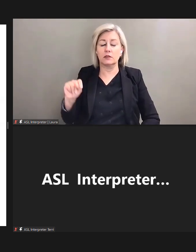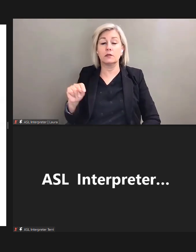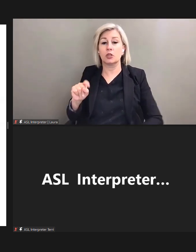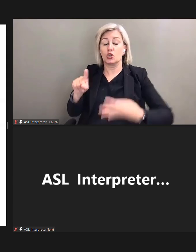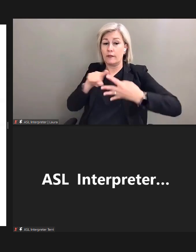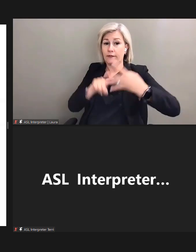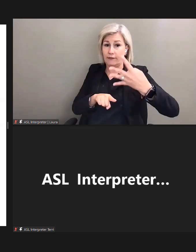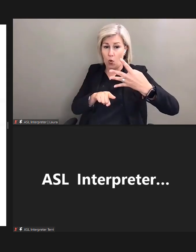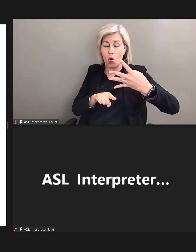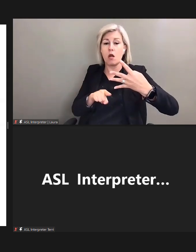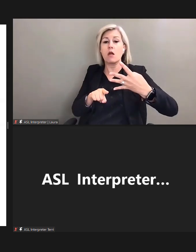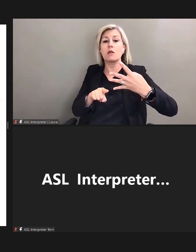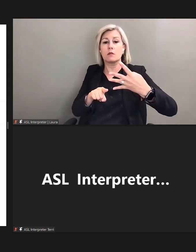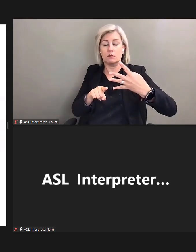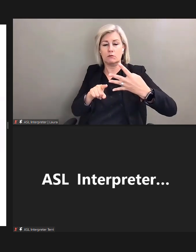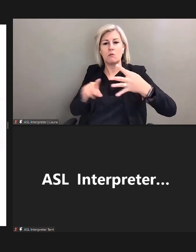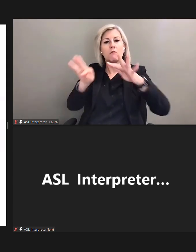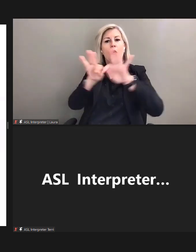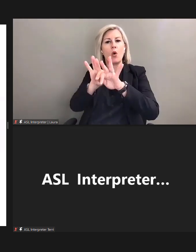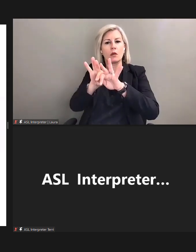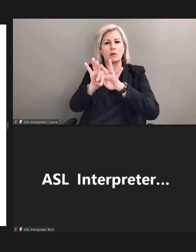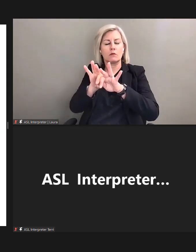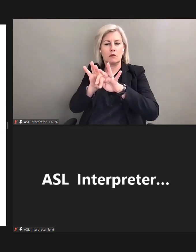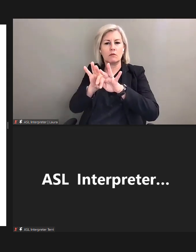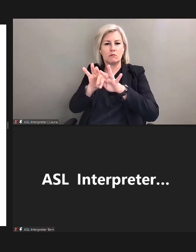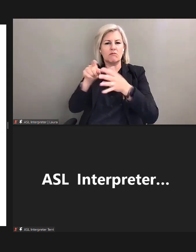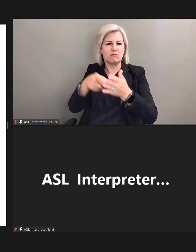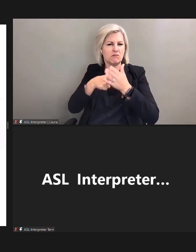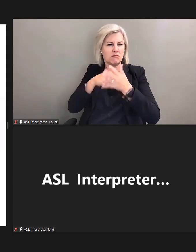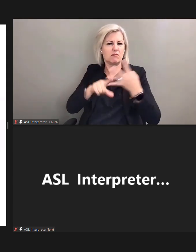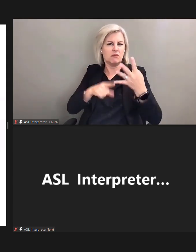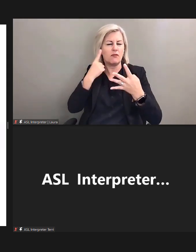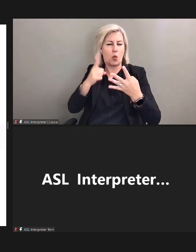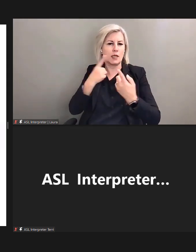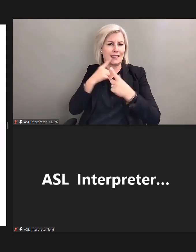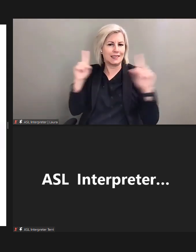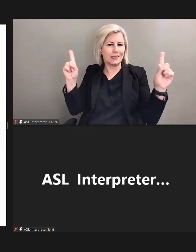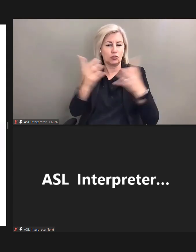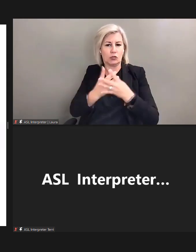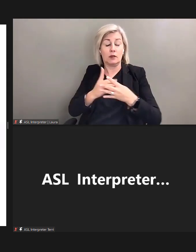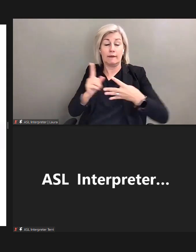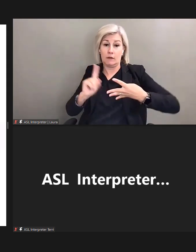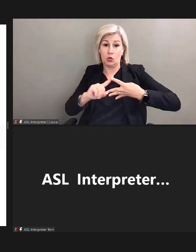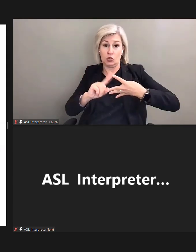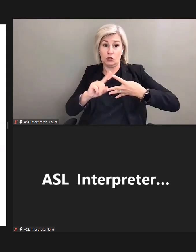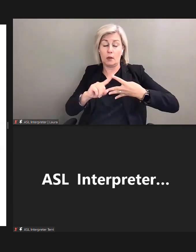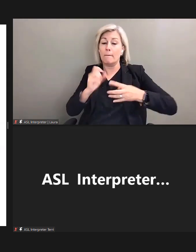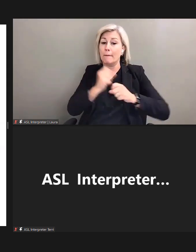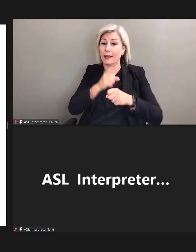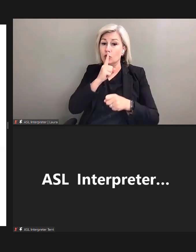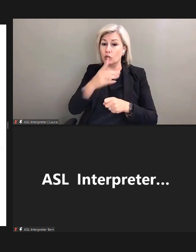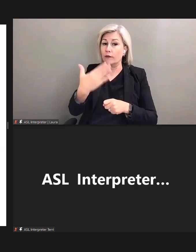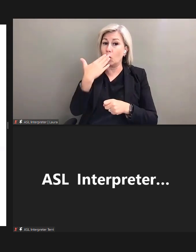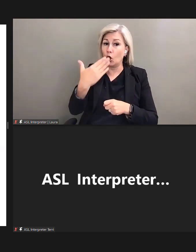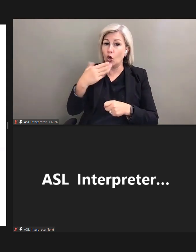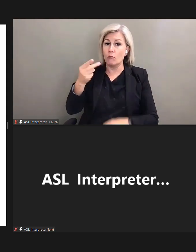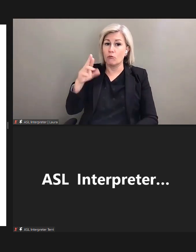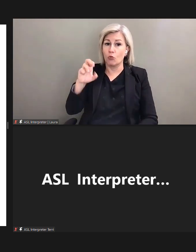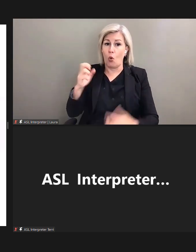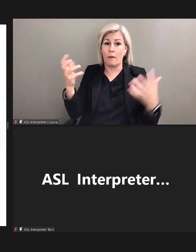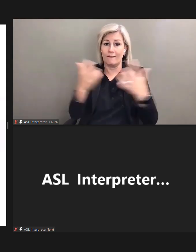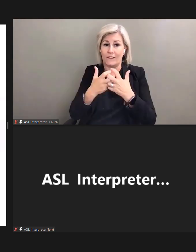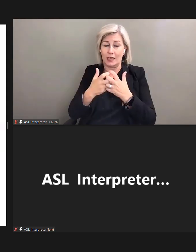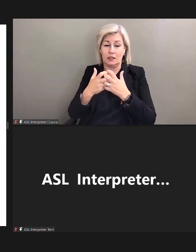main keys to successful screening that we want to talk about. And the first is to ensure that you have a good probe